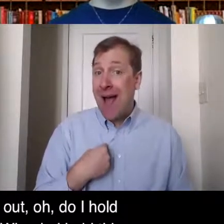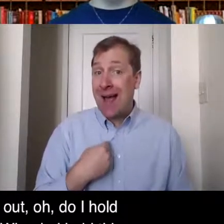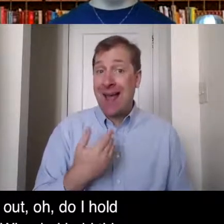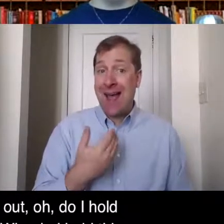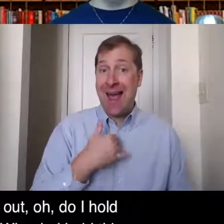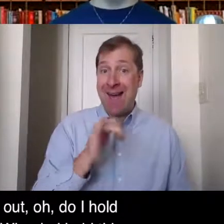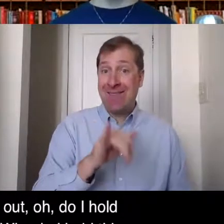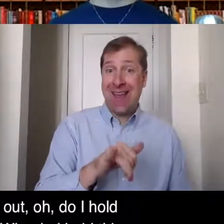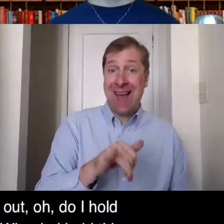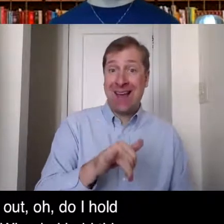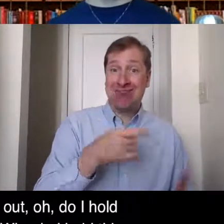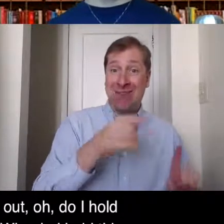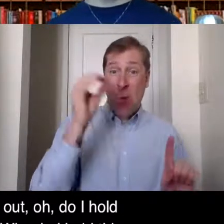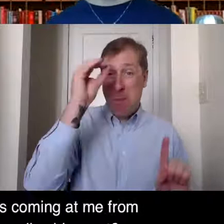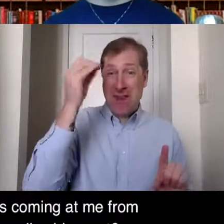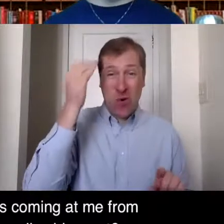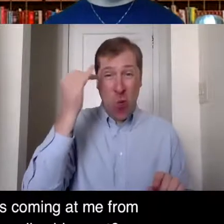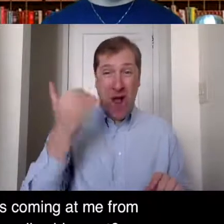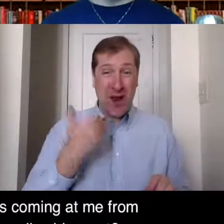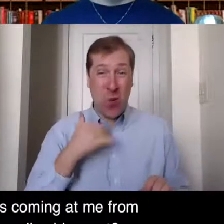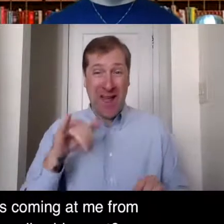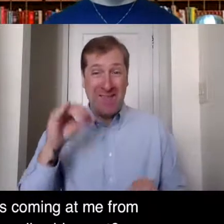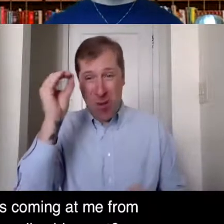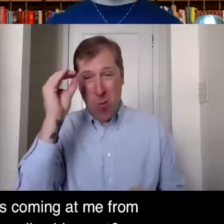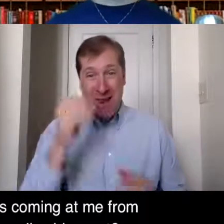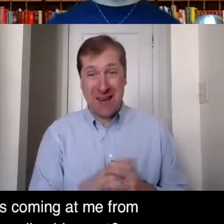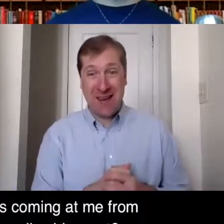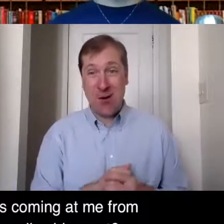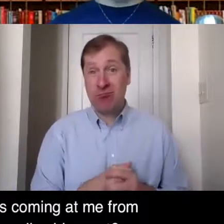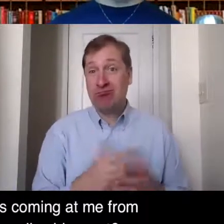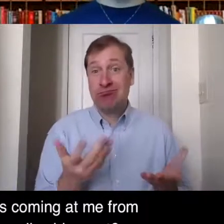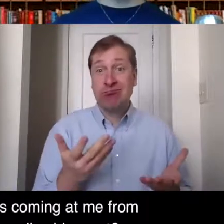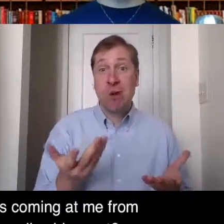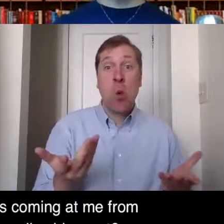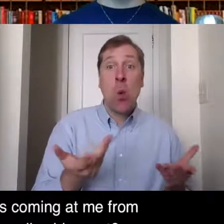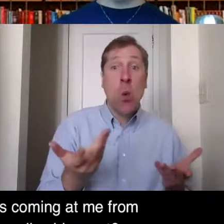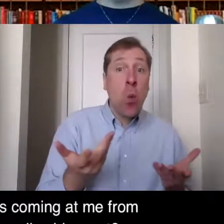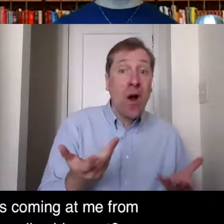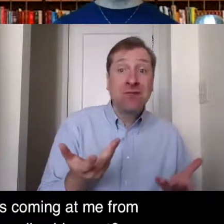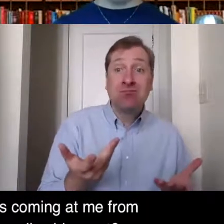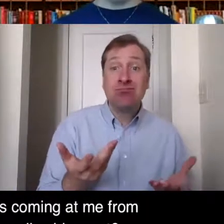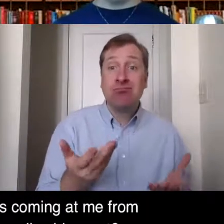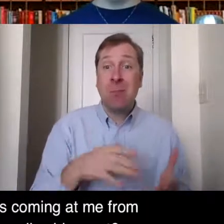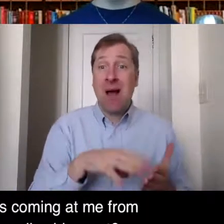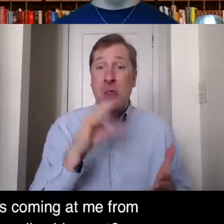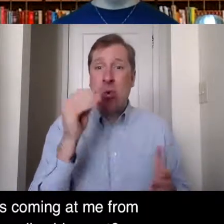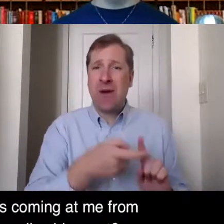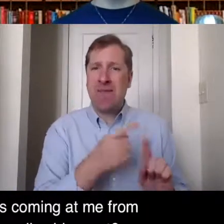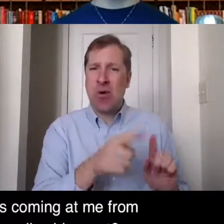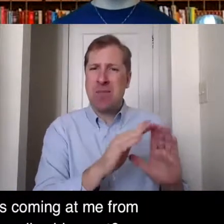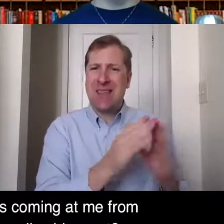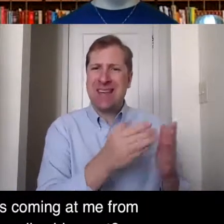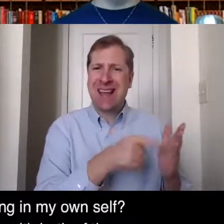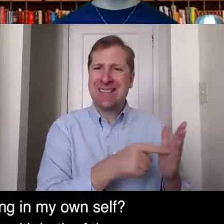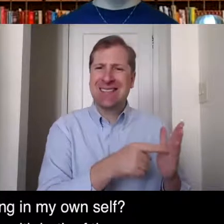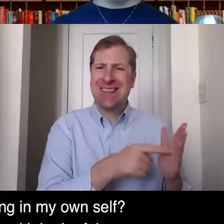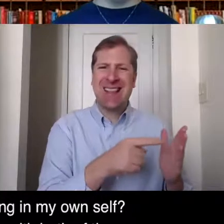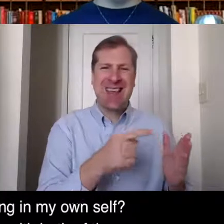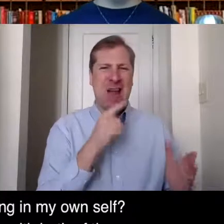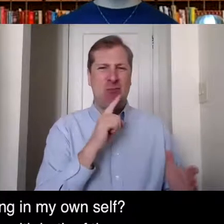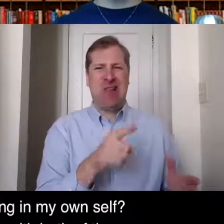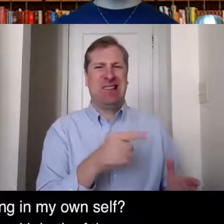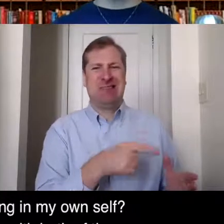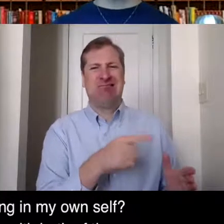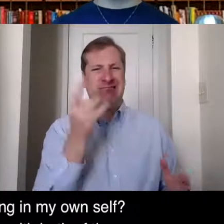particular opinion? Why do I hold this particular opinion? What is coming at me from the text that I'm finding really abhorrent?